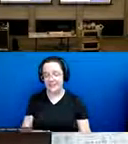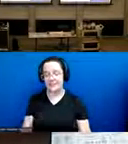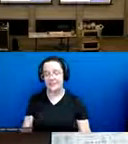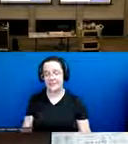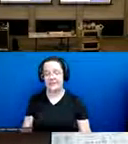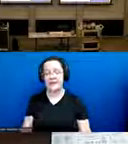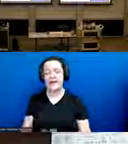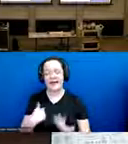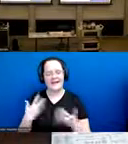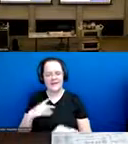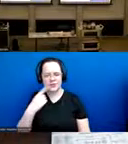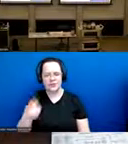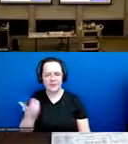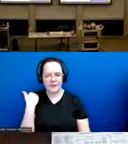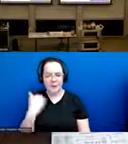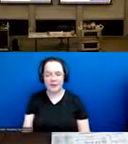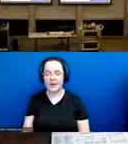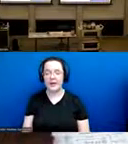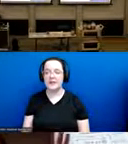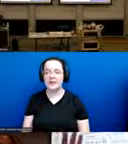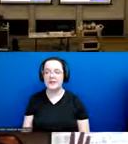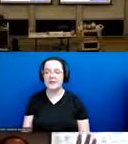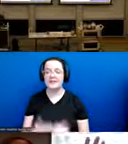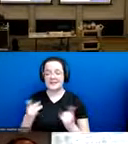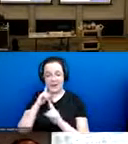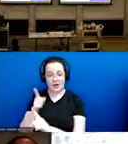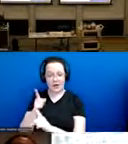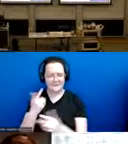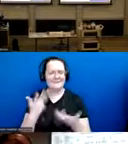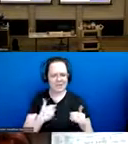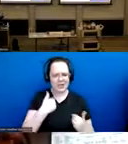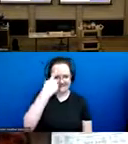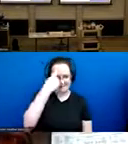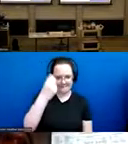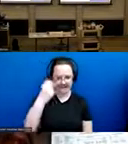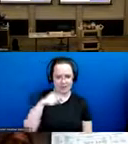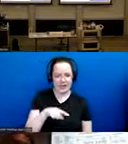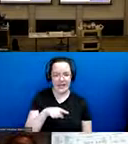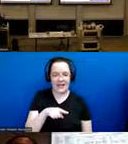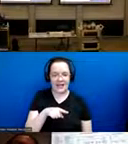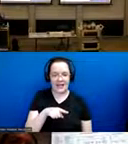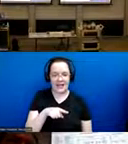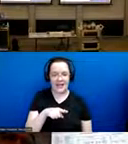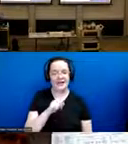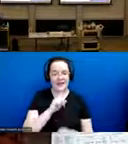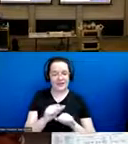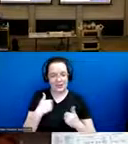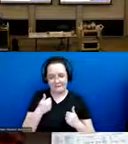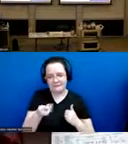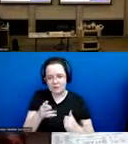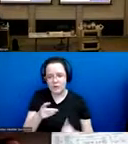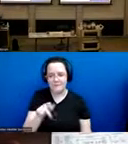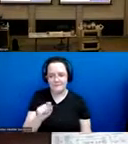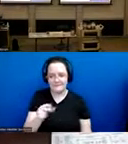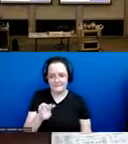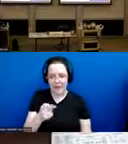before, what you're targeting now, because now you have the memories, right? By the way, we actually have a couple of patents of those memories, right? So then that's